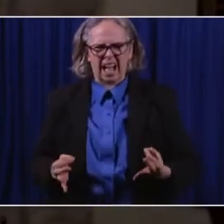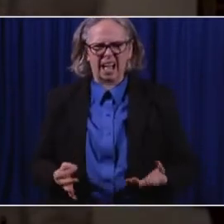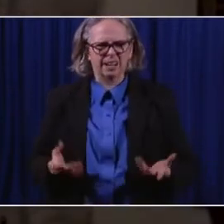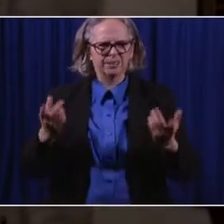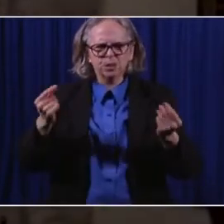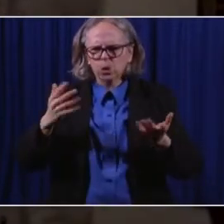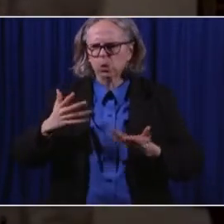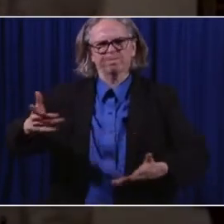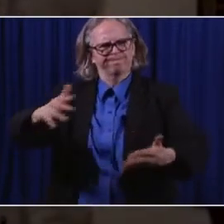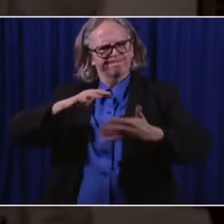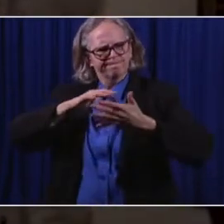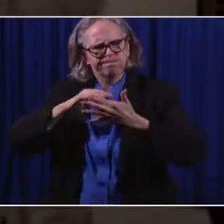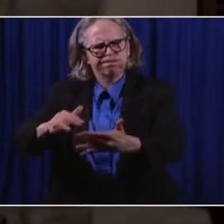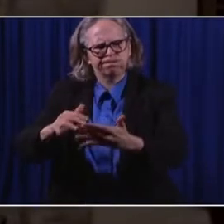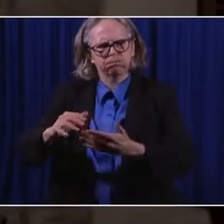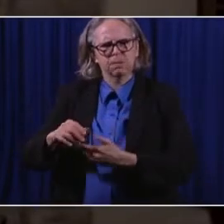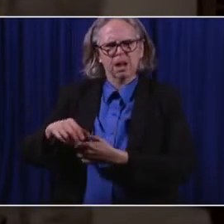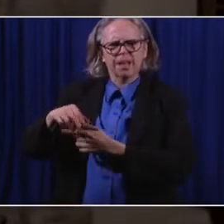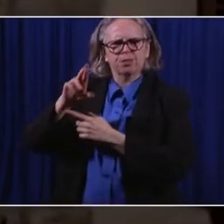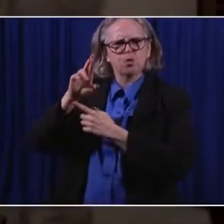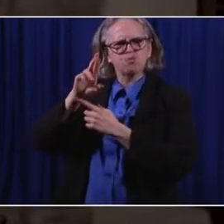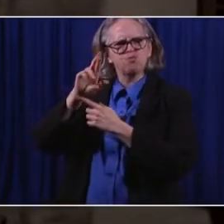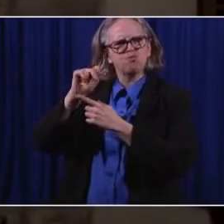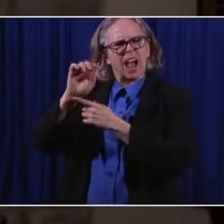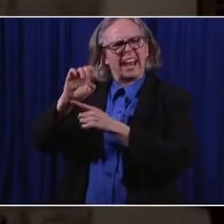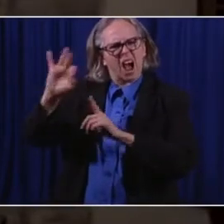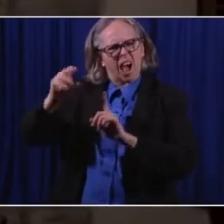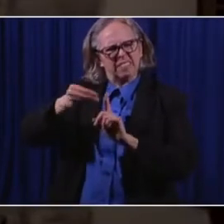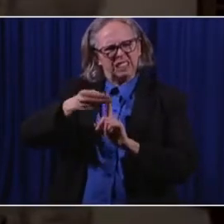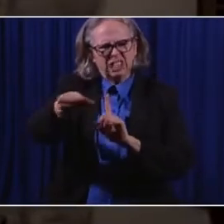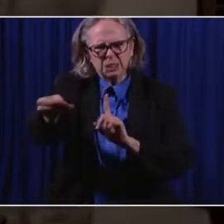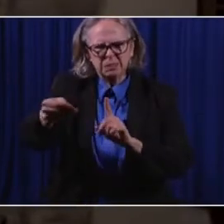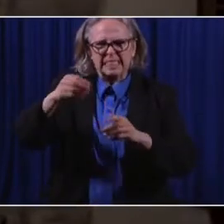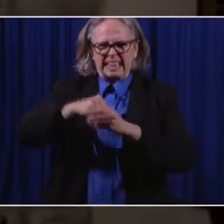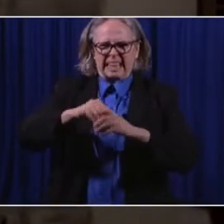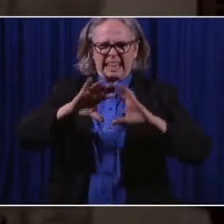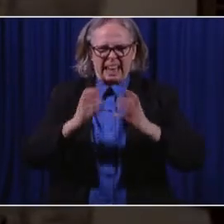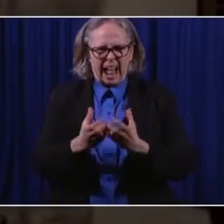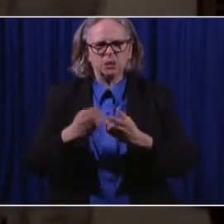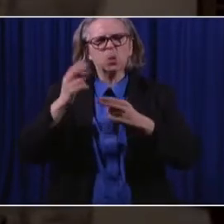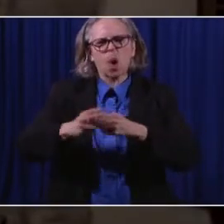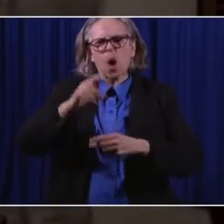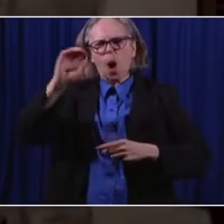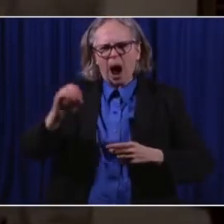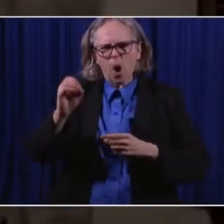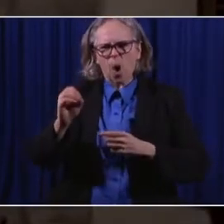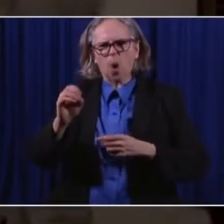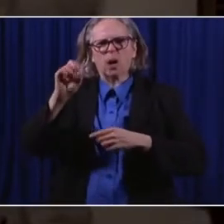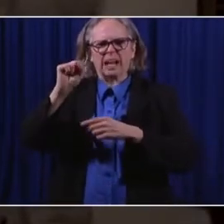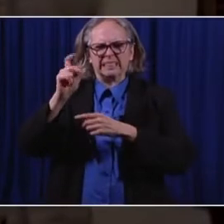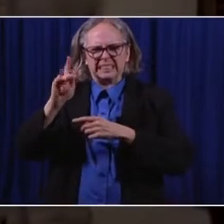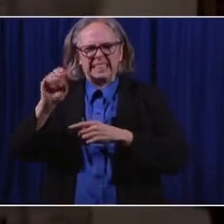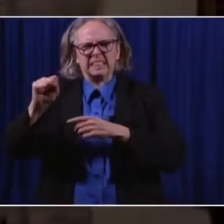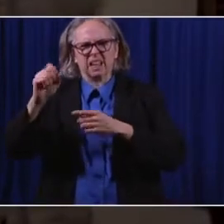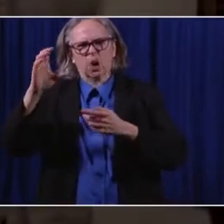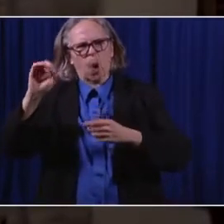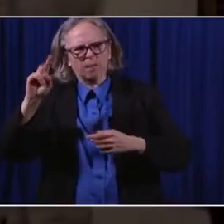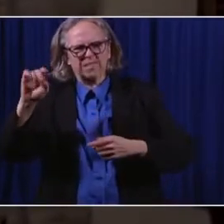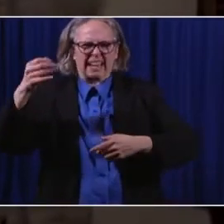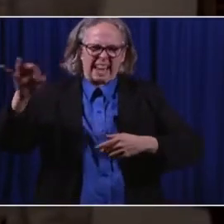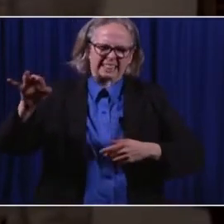researchers at what's called the Ohio Schools COVID-19 Evaluation Team, which consists of the Ohio Colleges of Medicine, Government